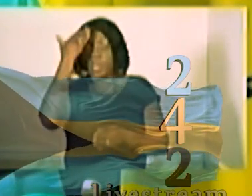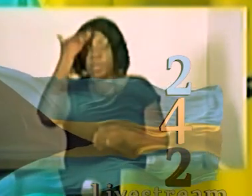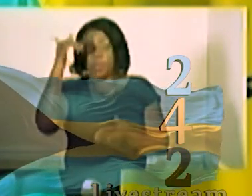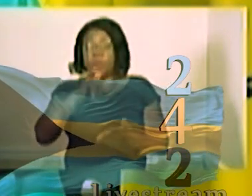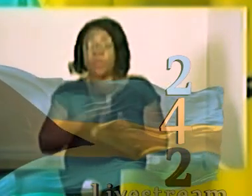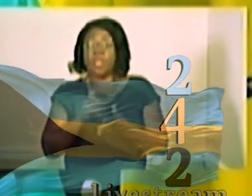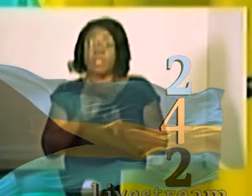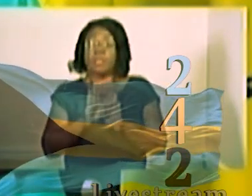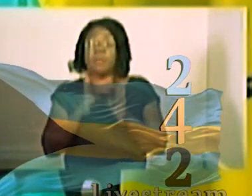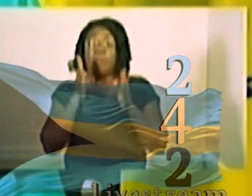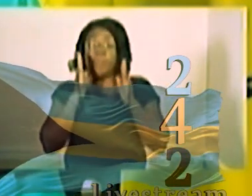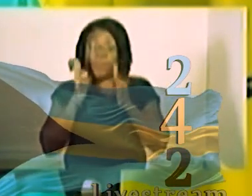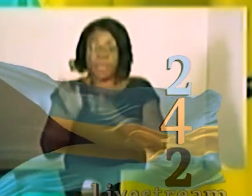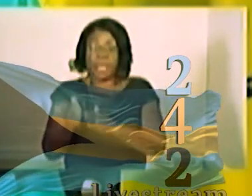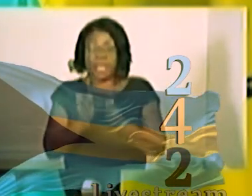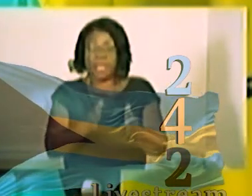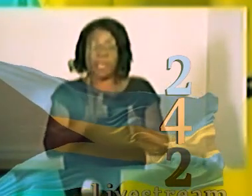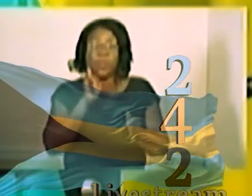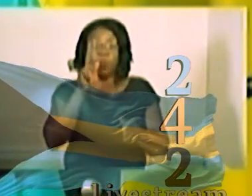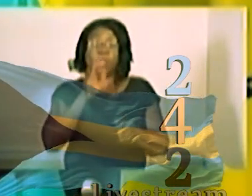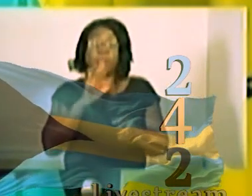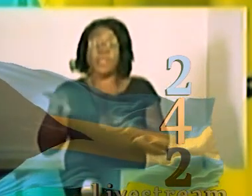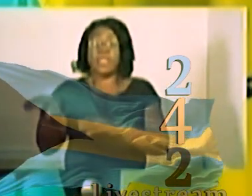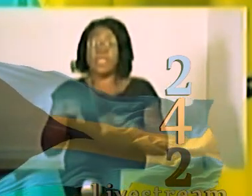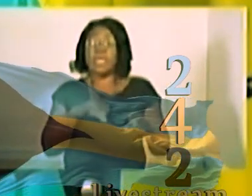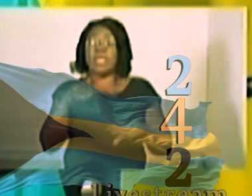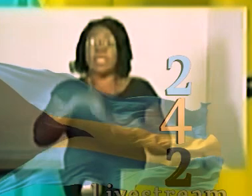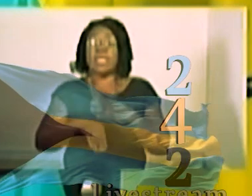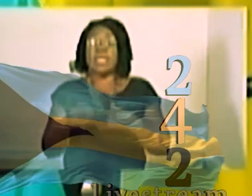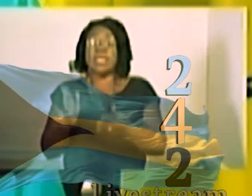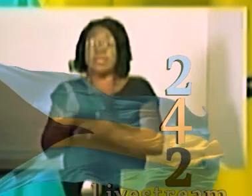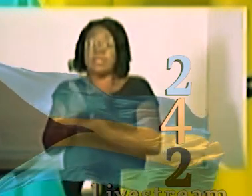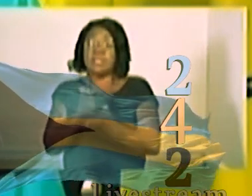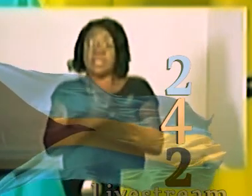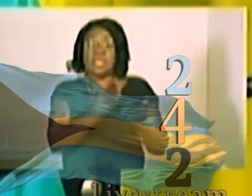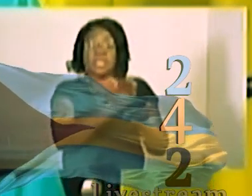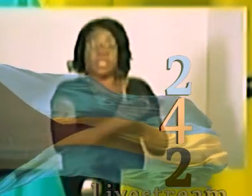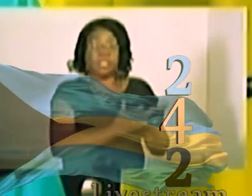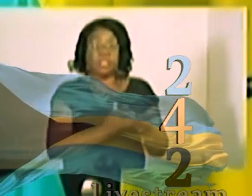stages so we could carefully monitor the progress.